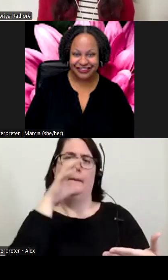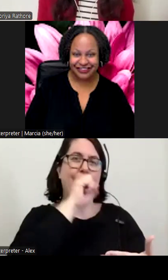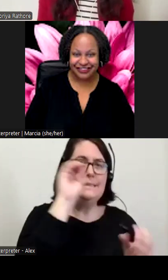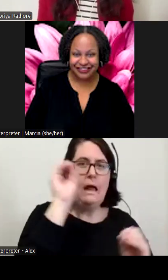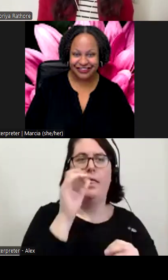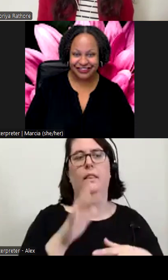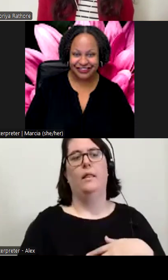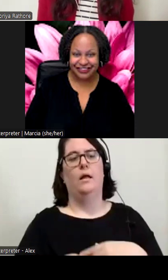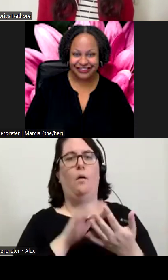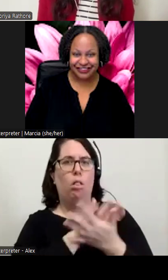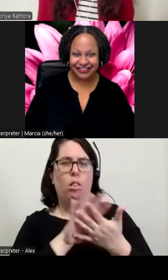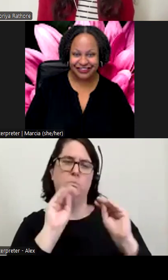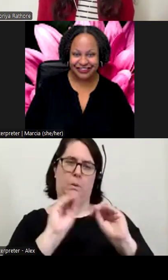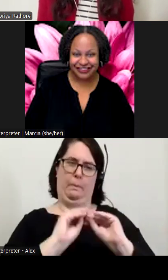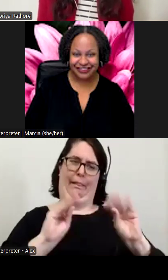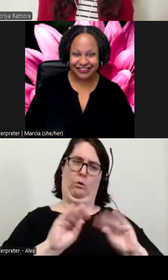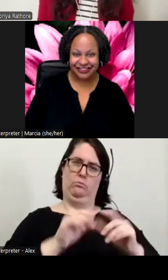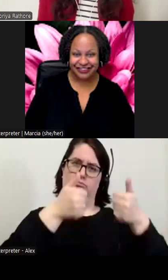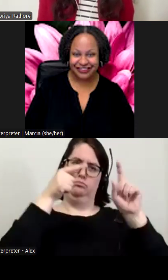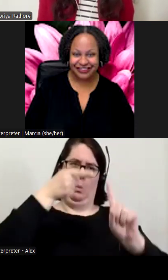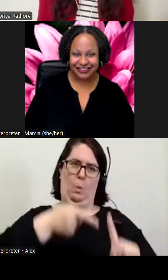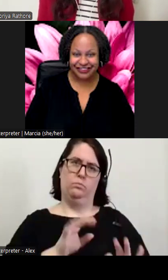and you're answering each question.